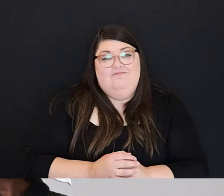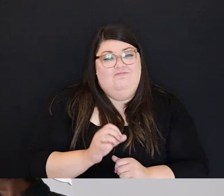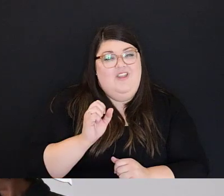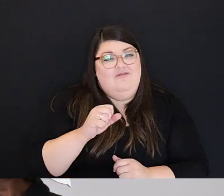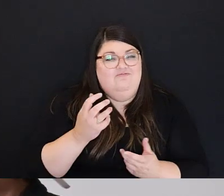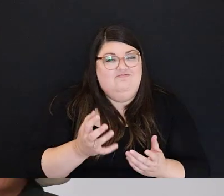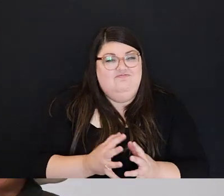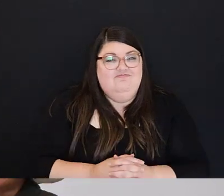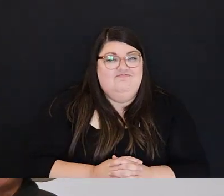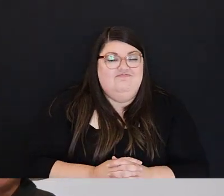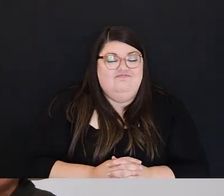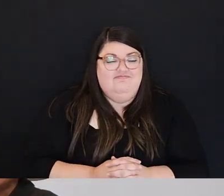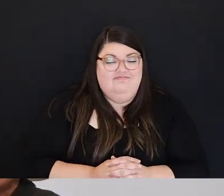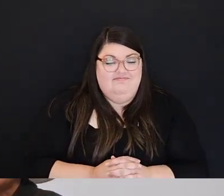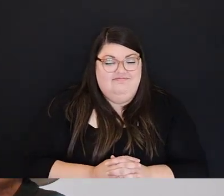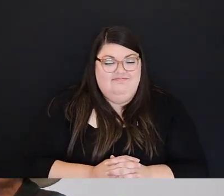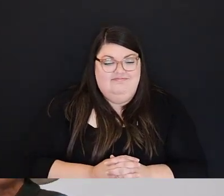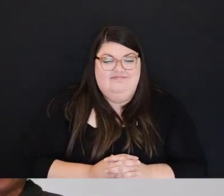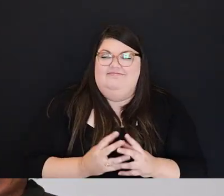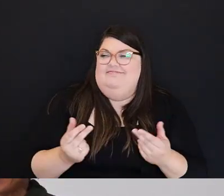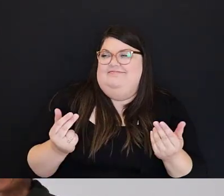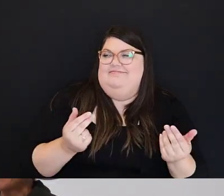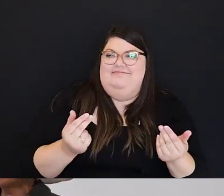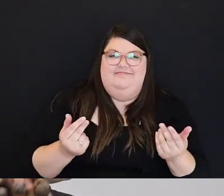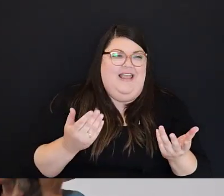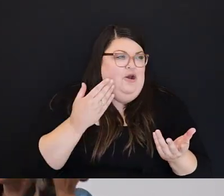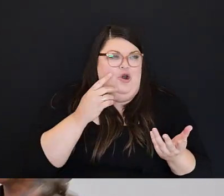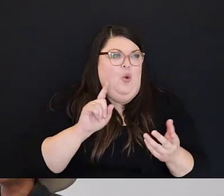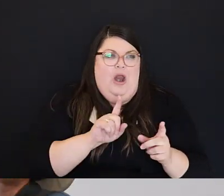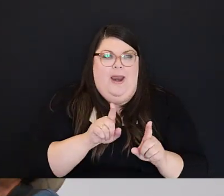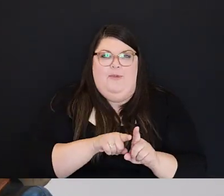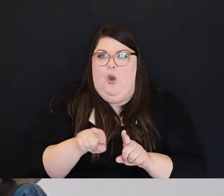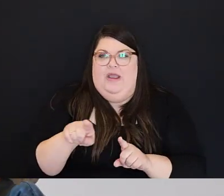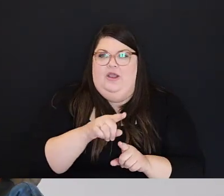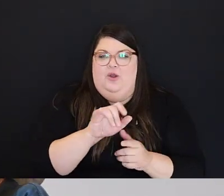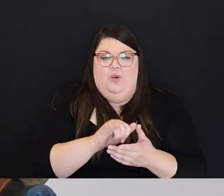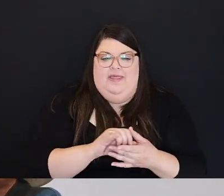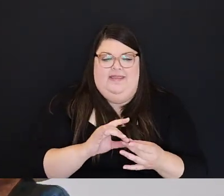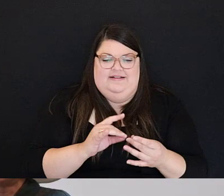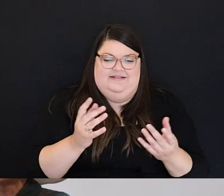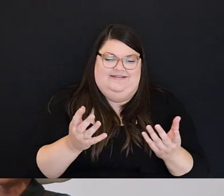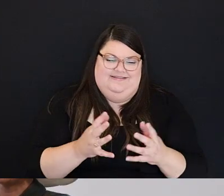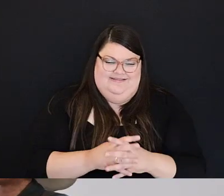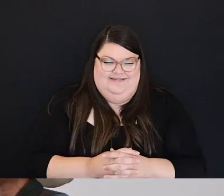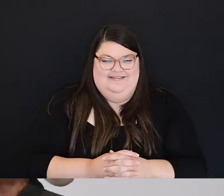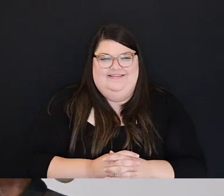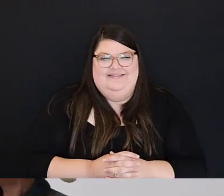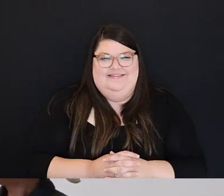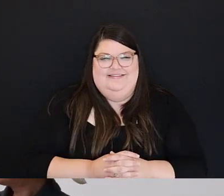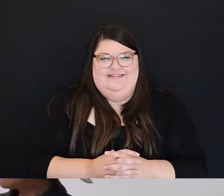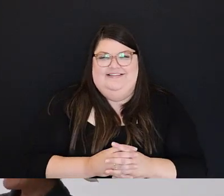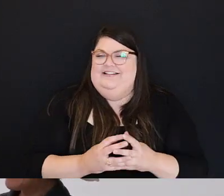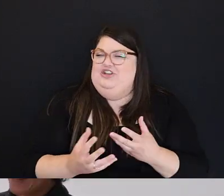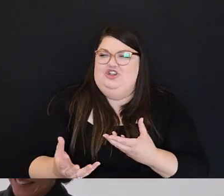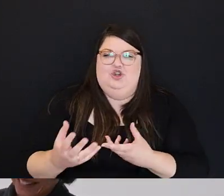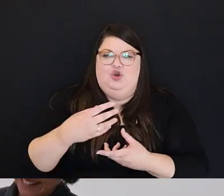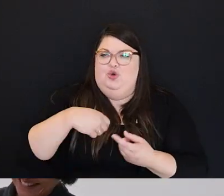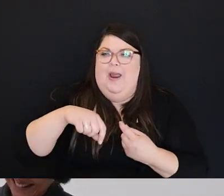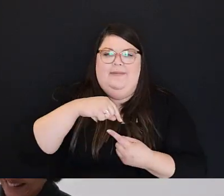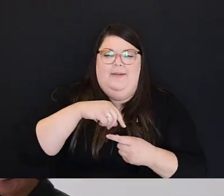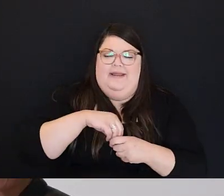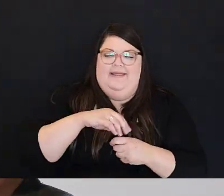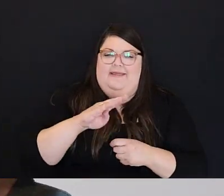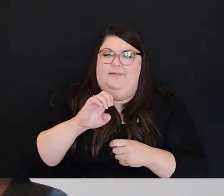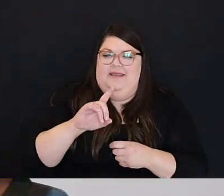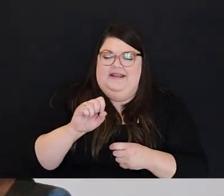Yeah. I don't know where I'm going with this. I'm going to hold these beads down. It's going to be wrapped up in the beads. That's it. I